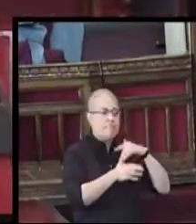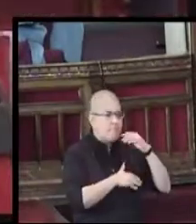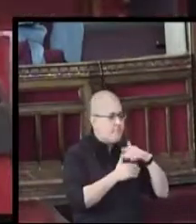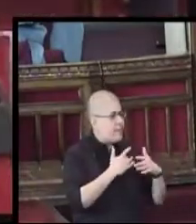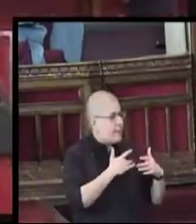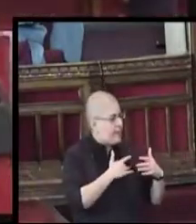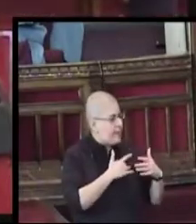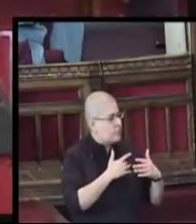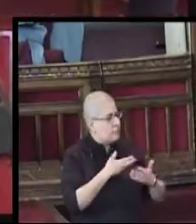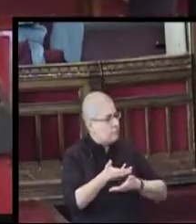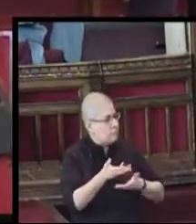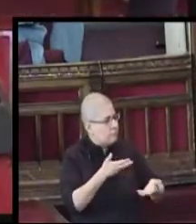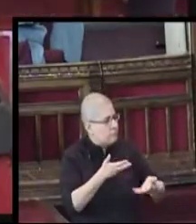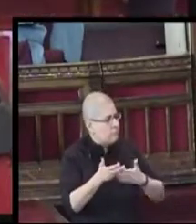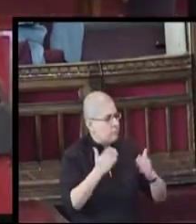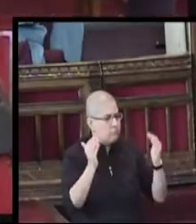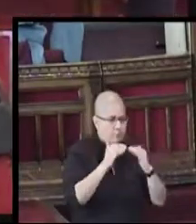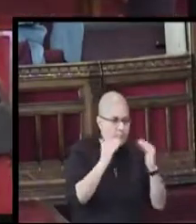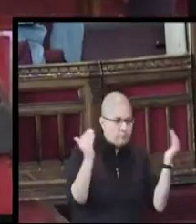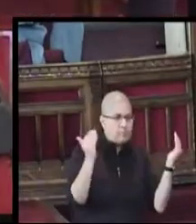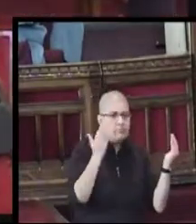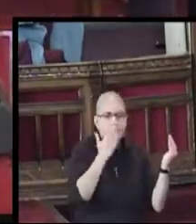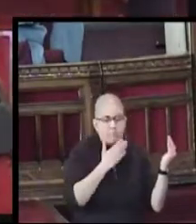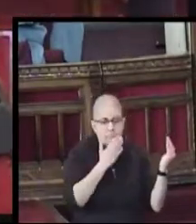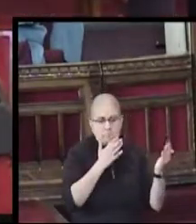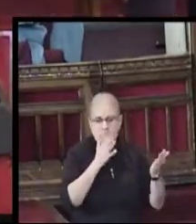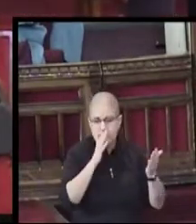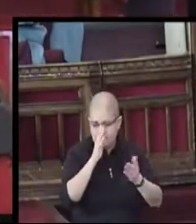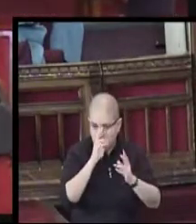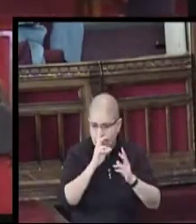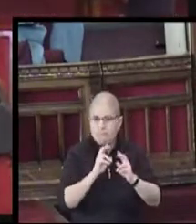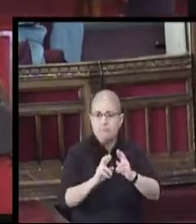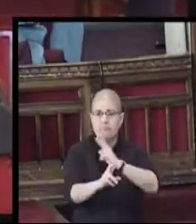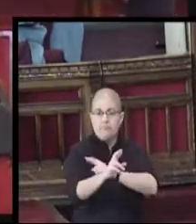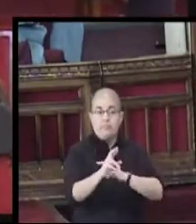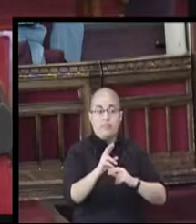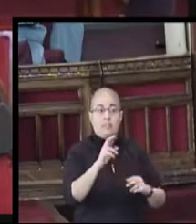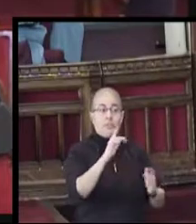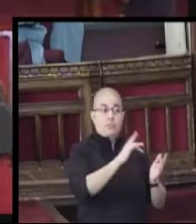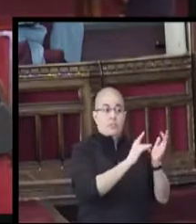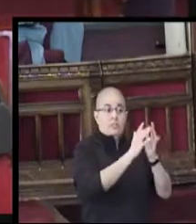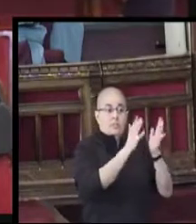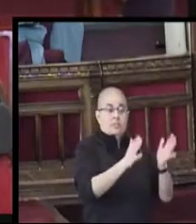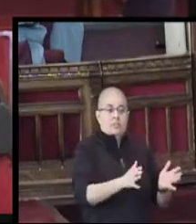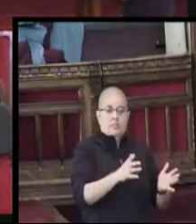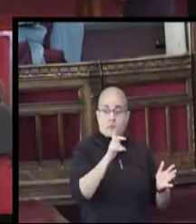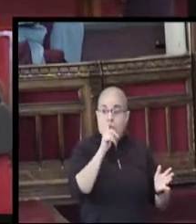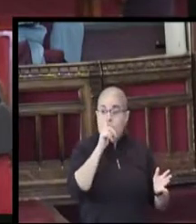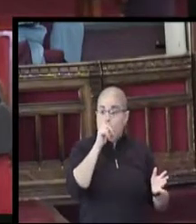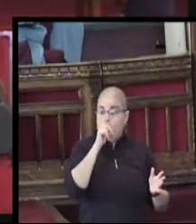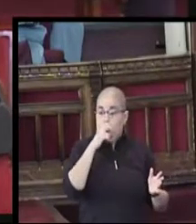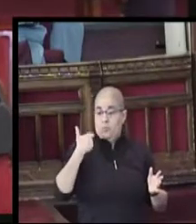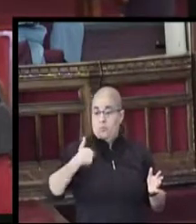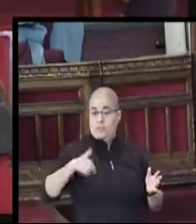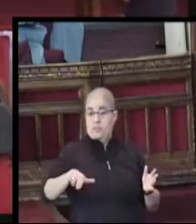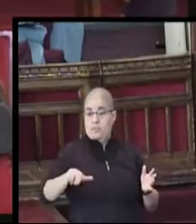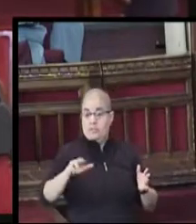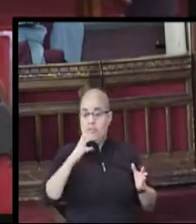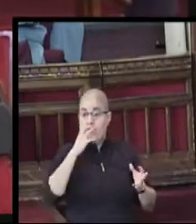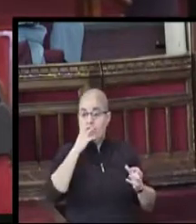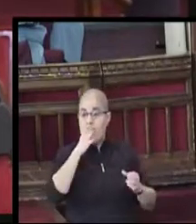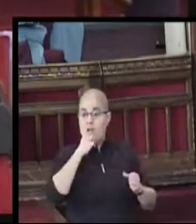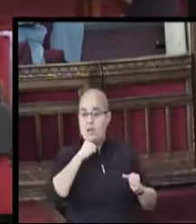forgiveness and justice. And Jesus condemned people who wanted to put their religious values in front of